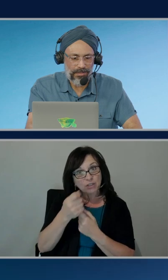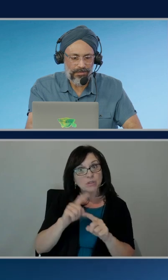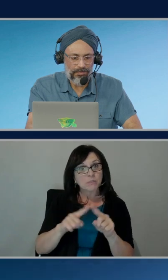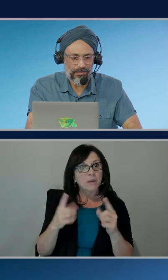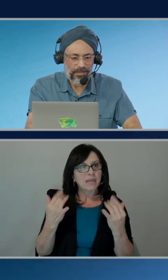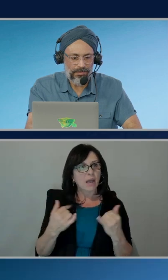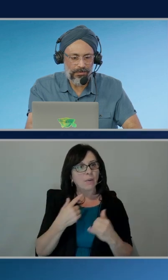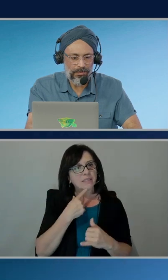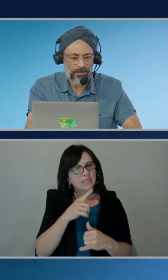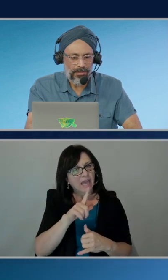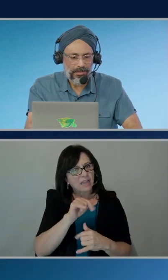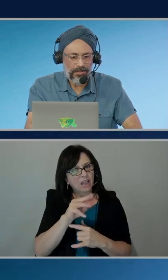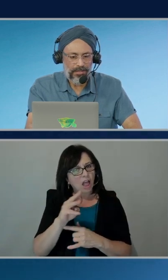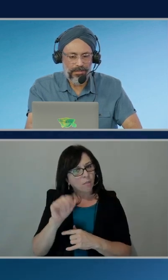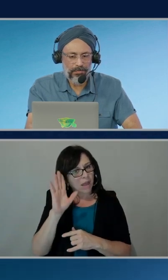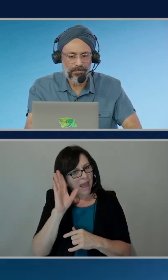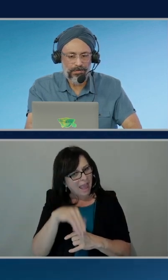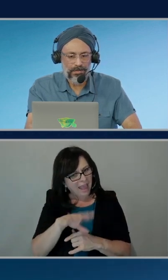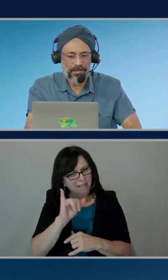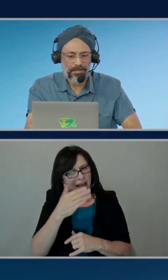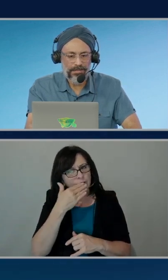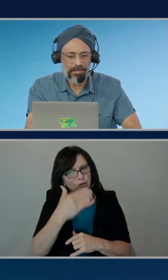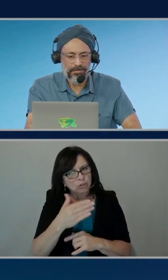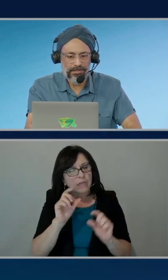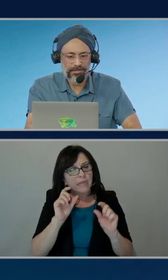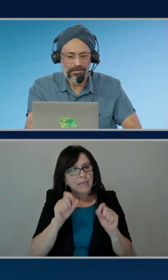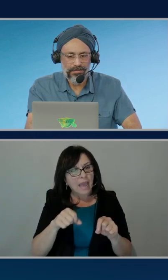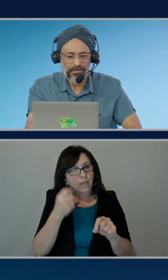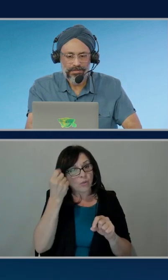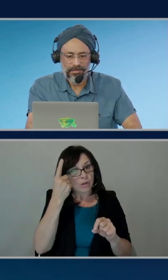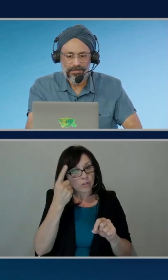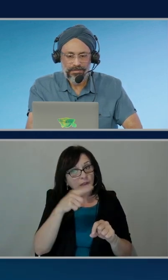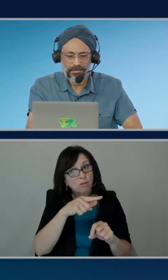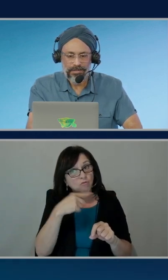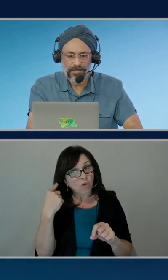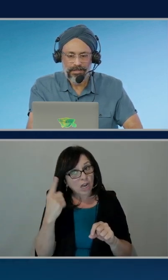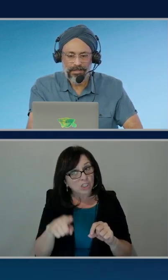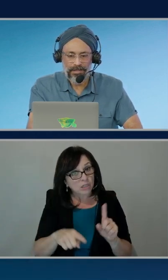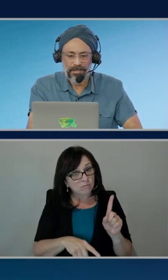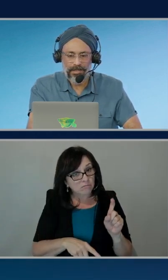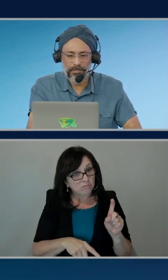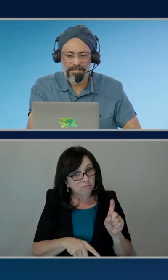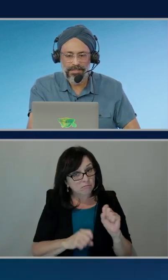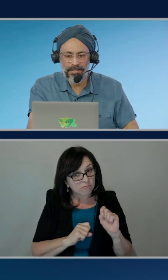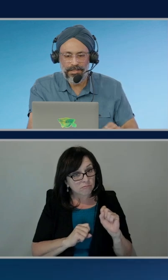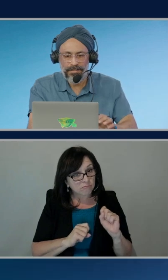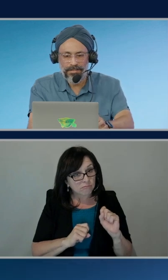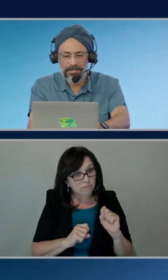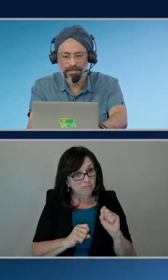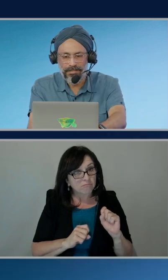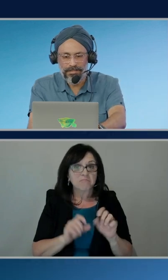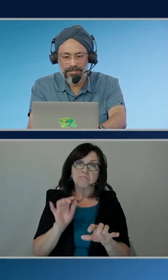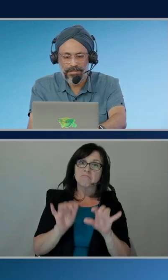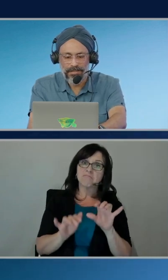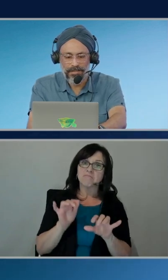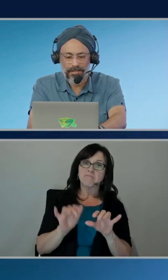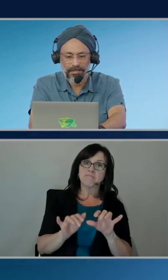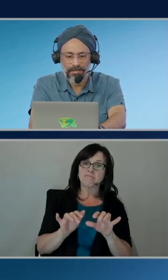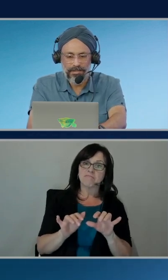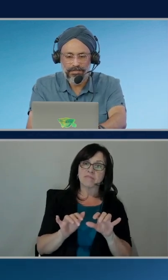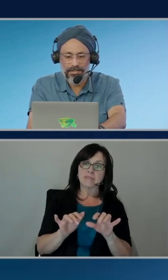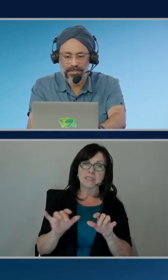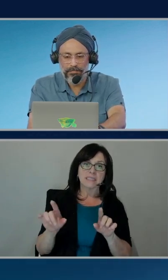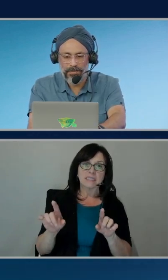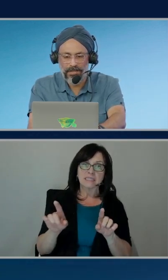Llama, hey, that's good. Can you understand Russian? Right? And I basically take this text.